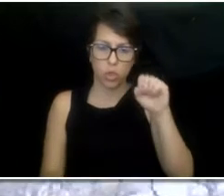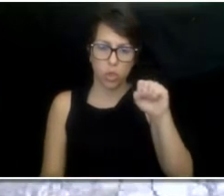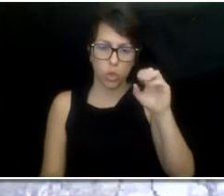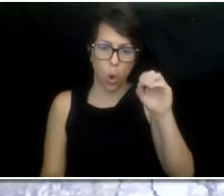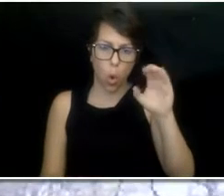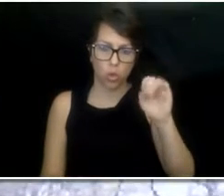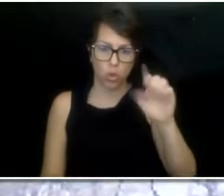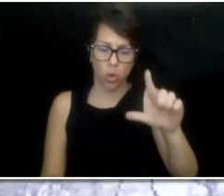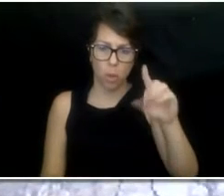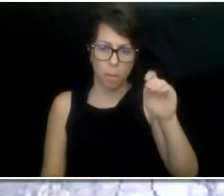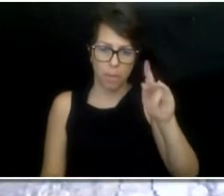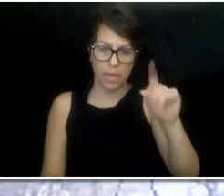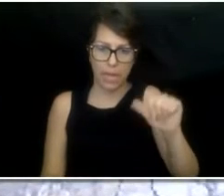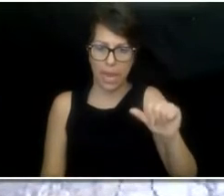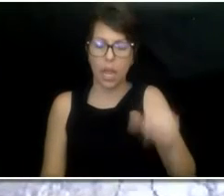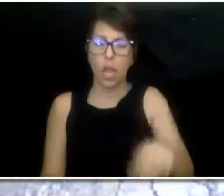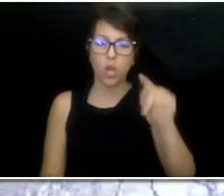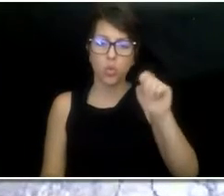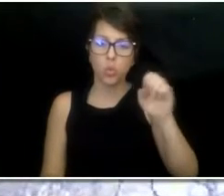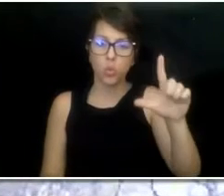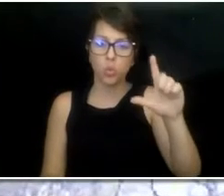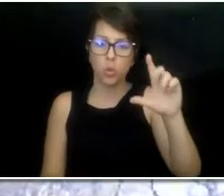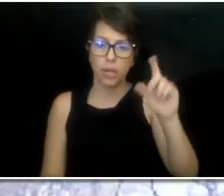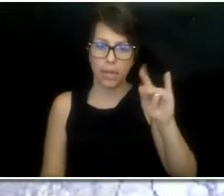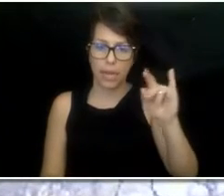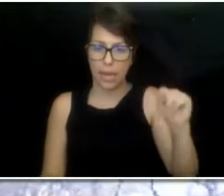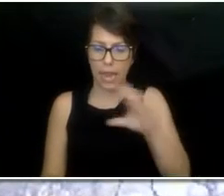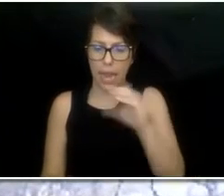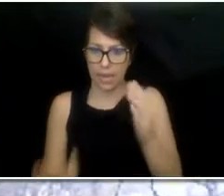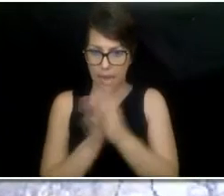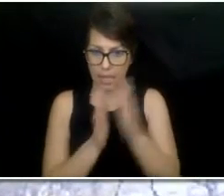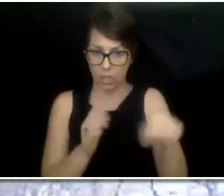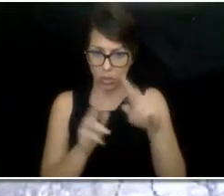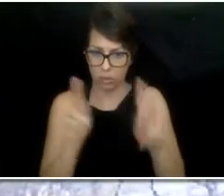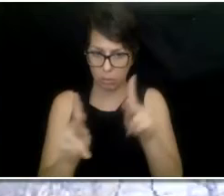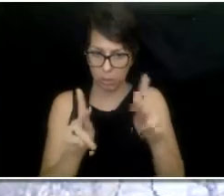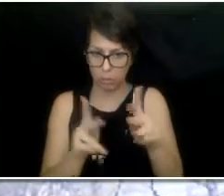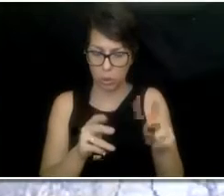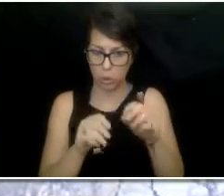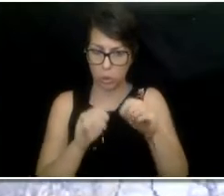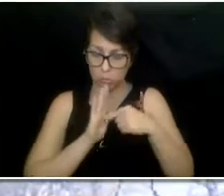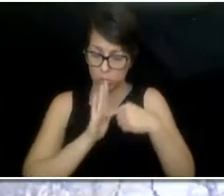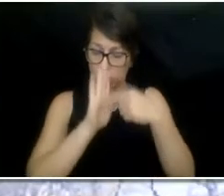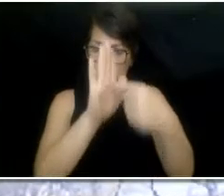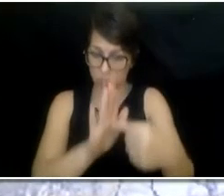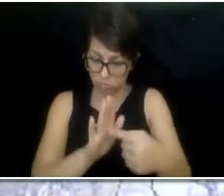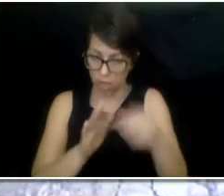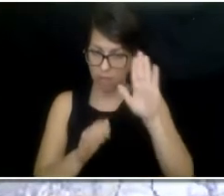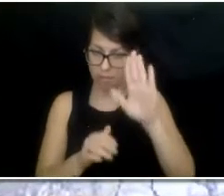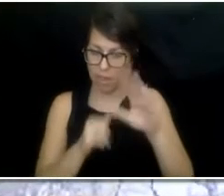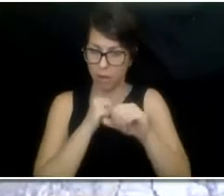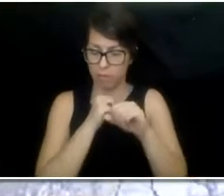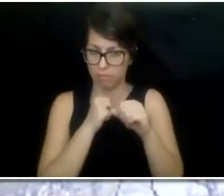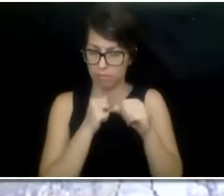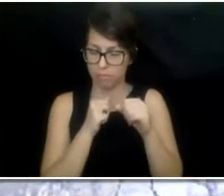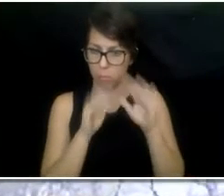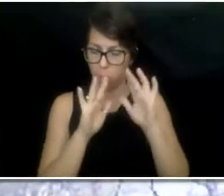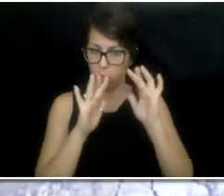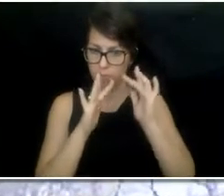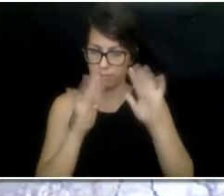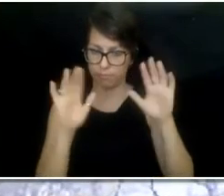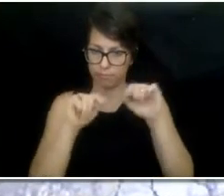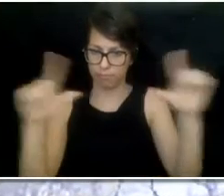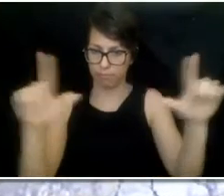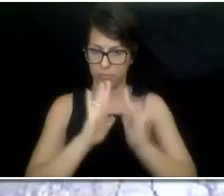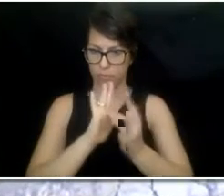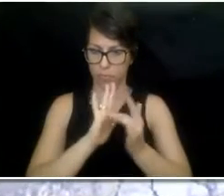immediately following the hearing we are also regularly posting and Report reposting resource